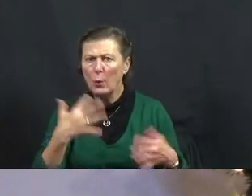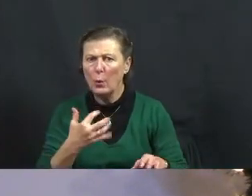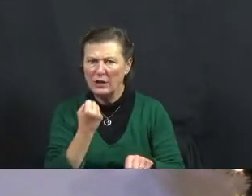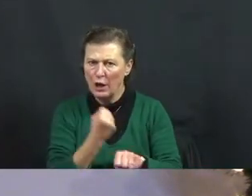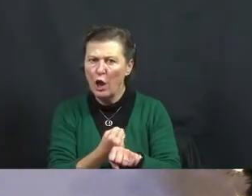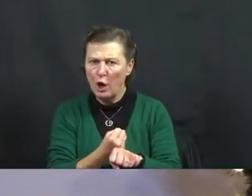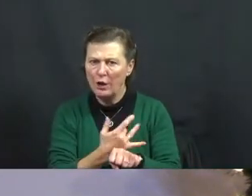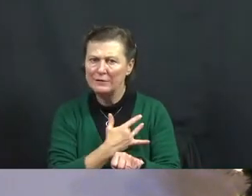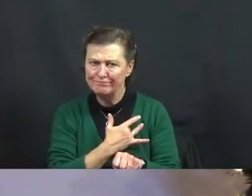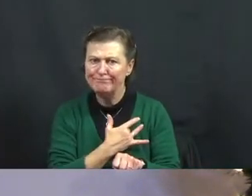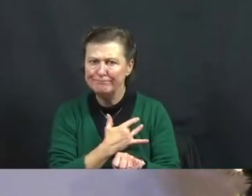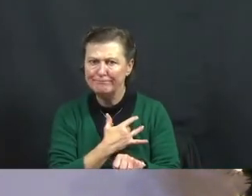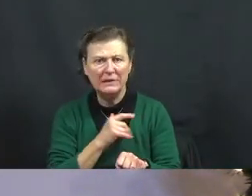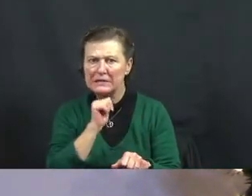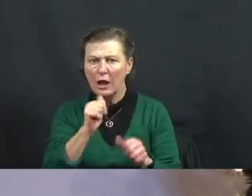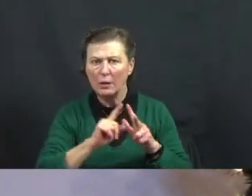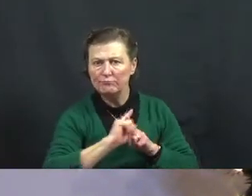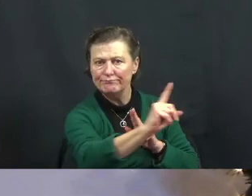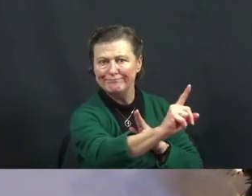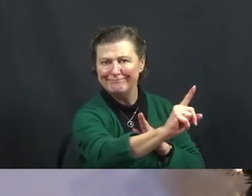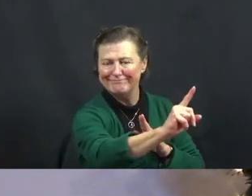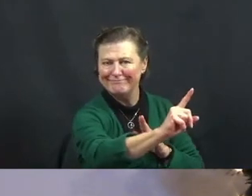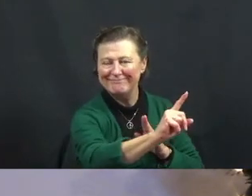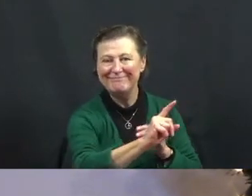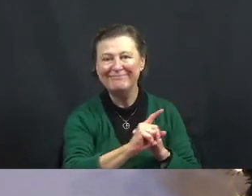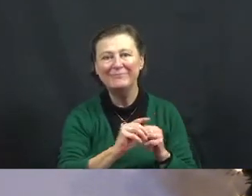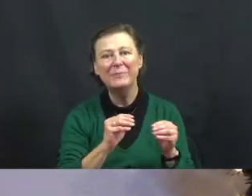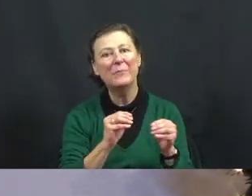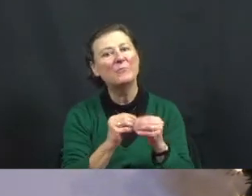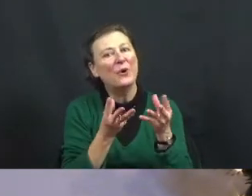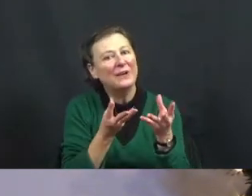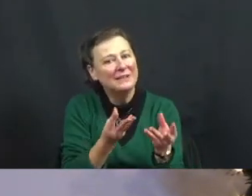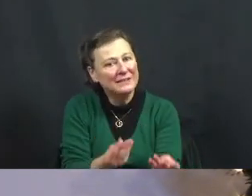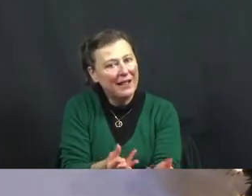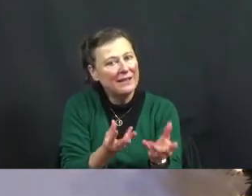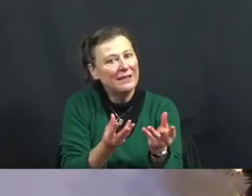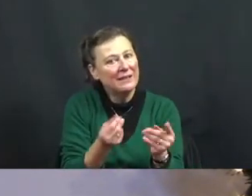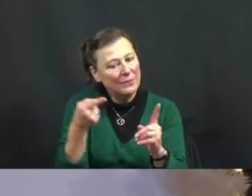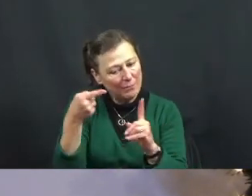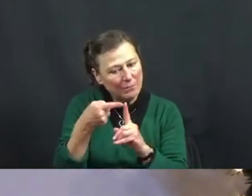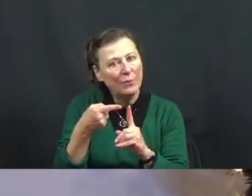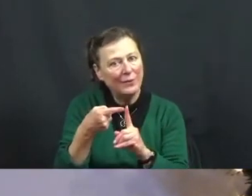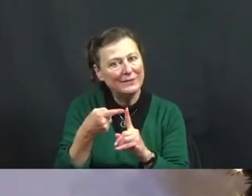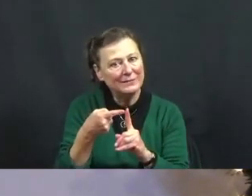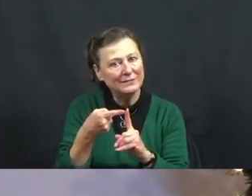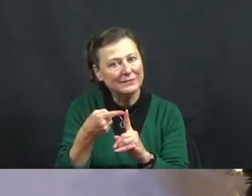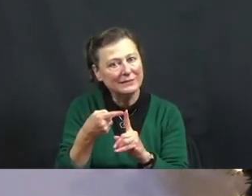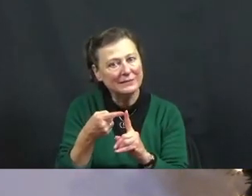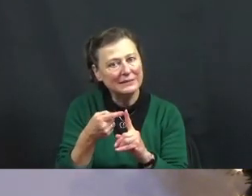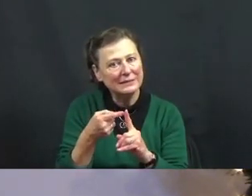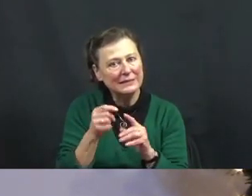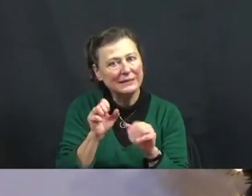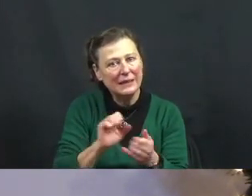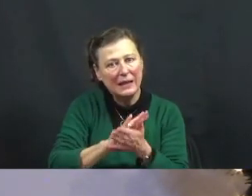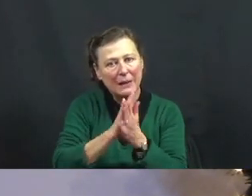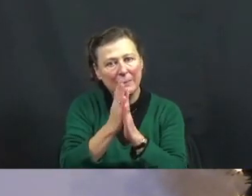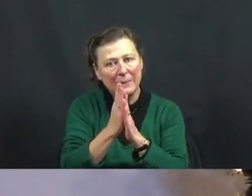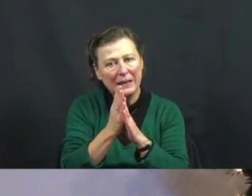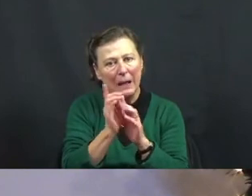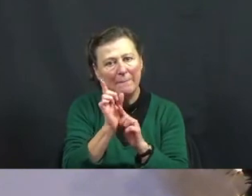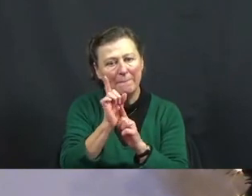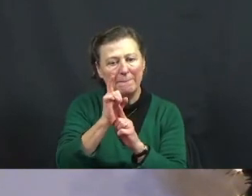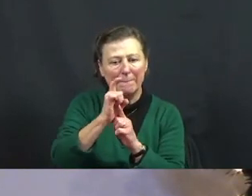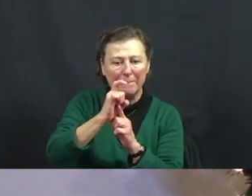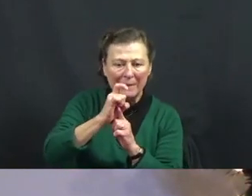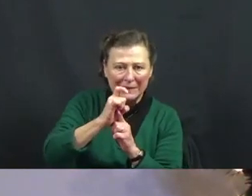not flee. It is the more delicate point that is most easily blunted, that bends